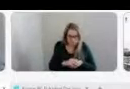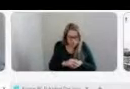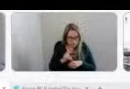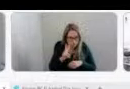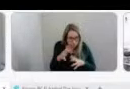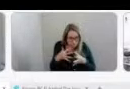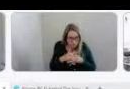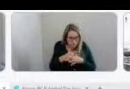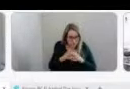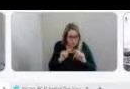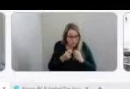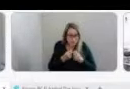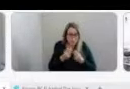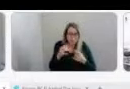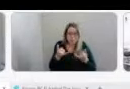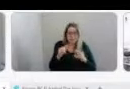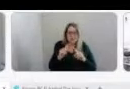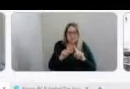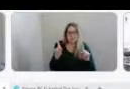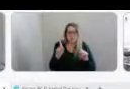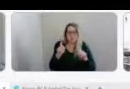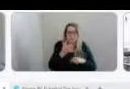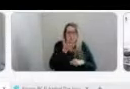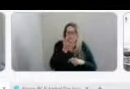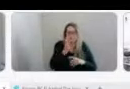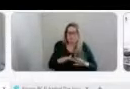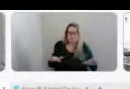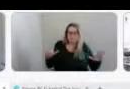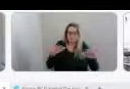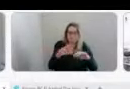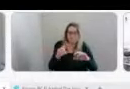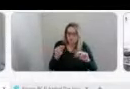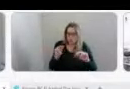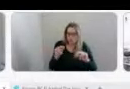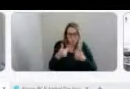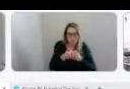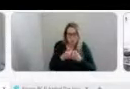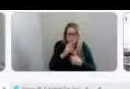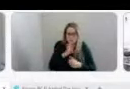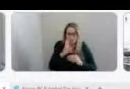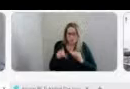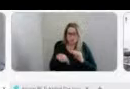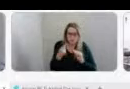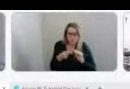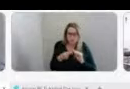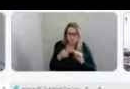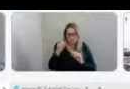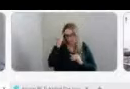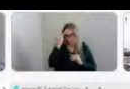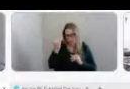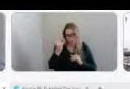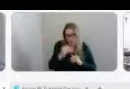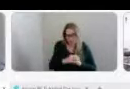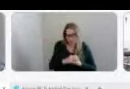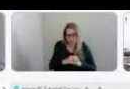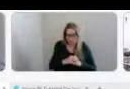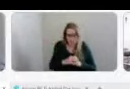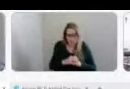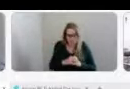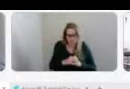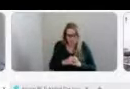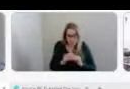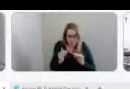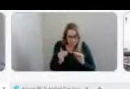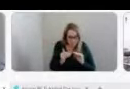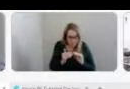playing on two different fields there is no game to talk about the idea that competitive should have fair chance of